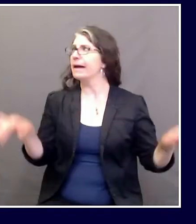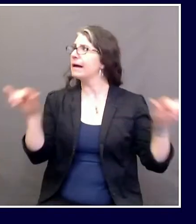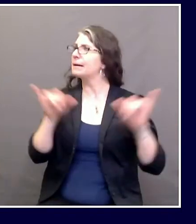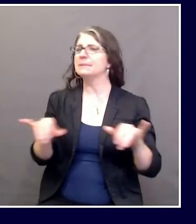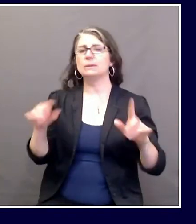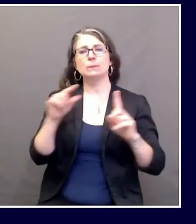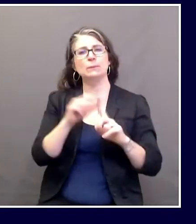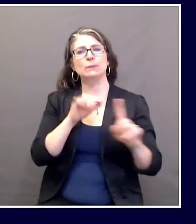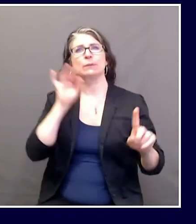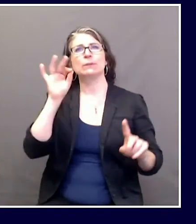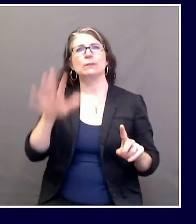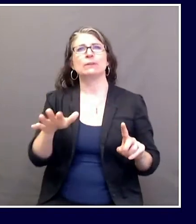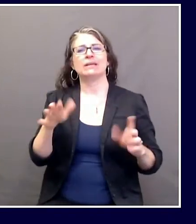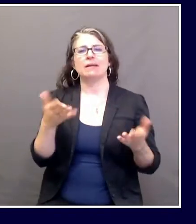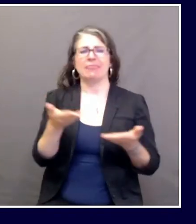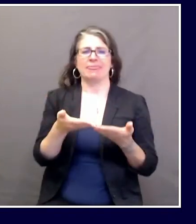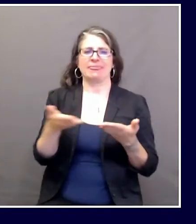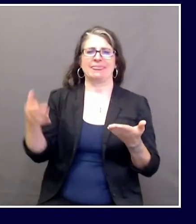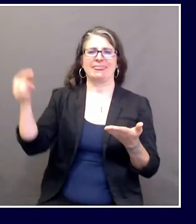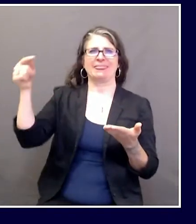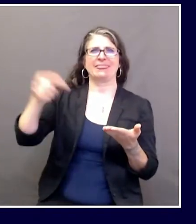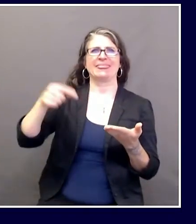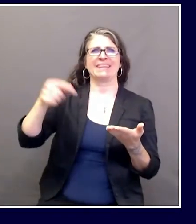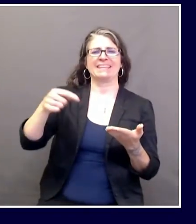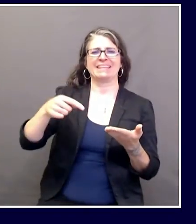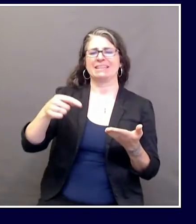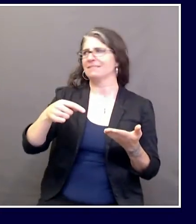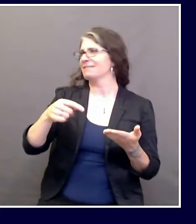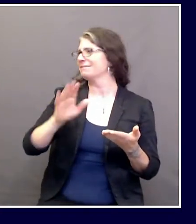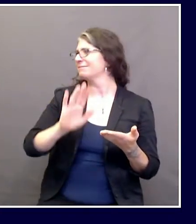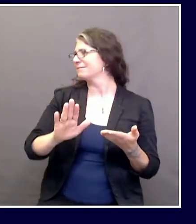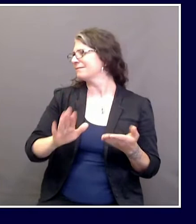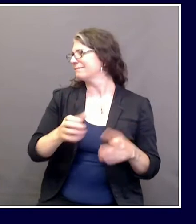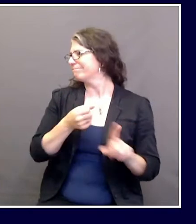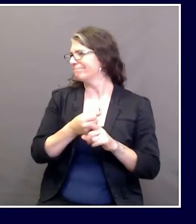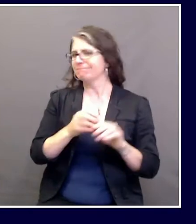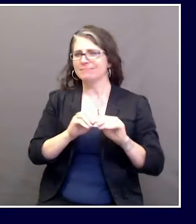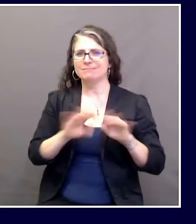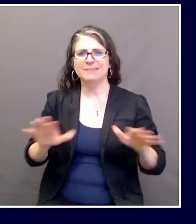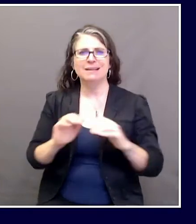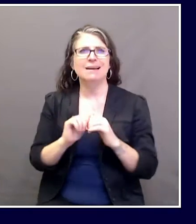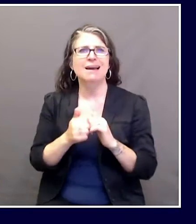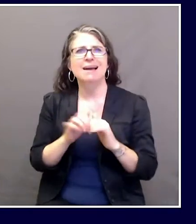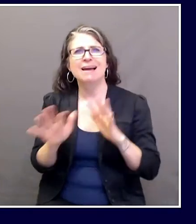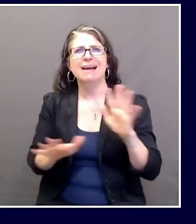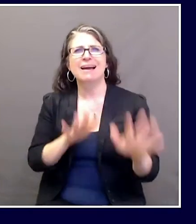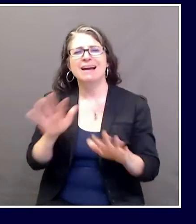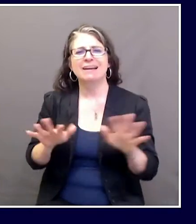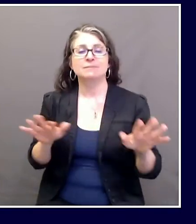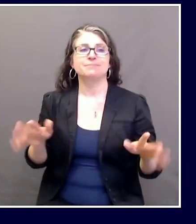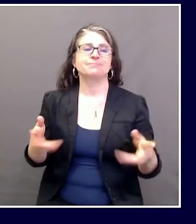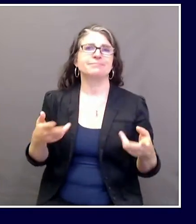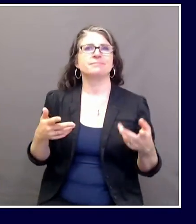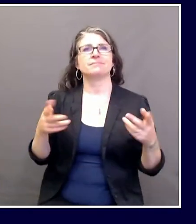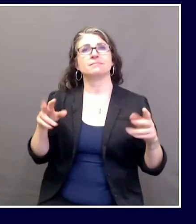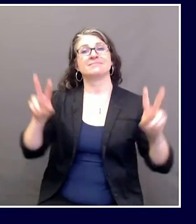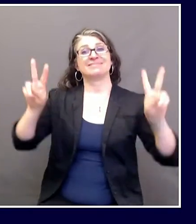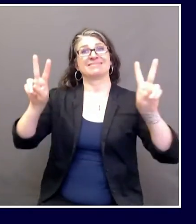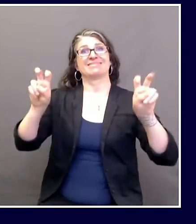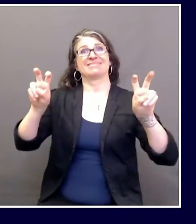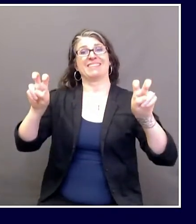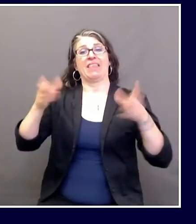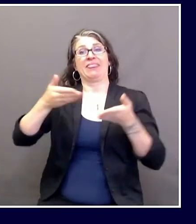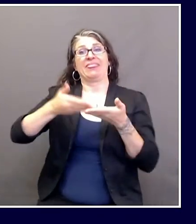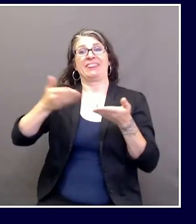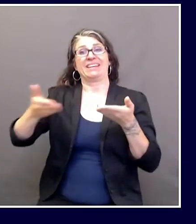well defined and studied, and different models help you understand or help